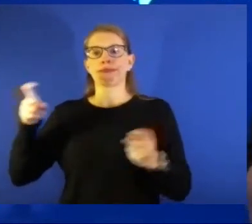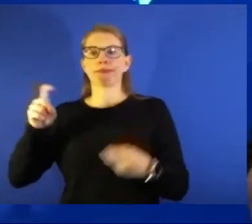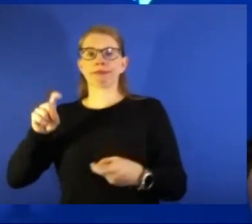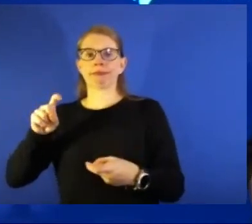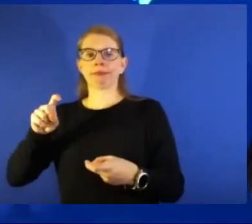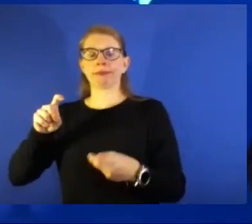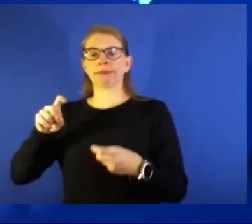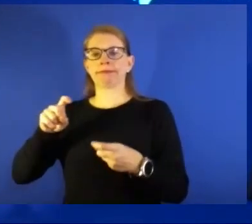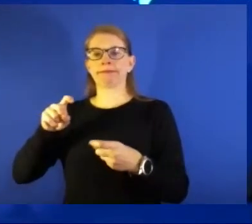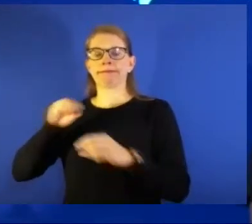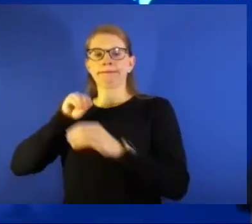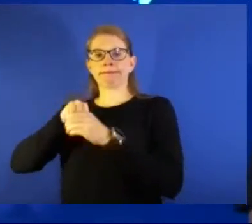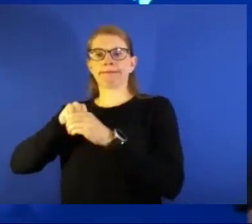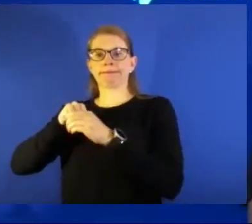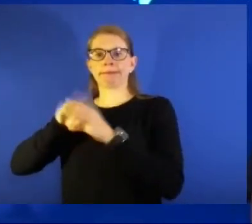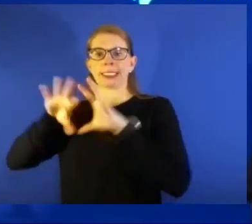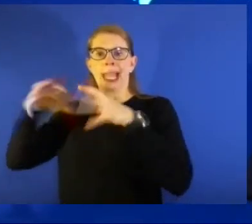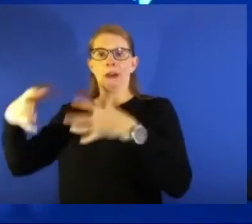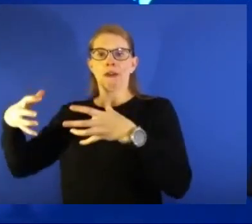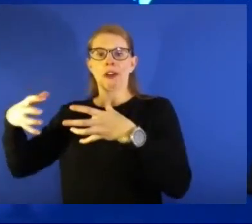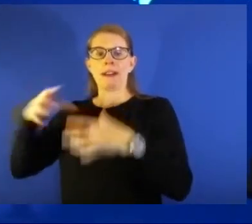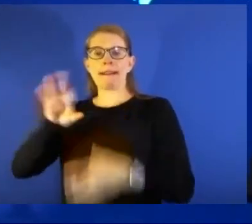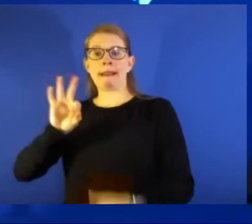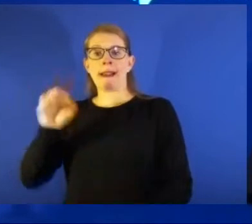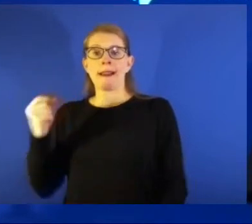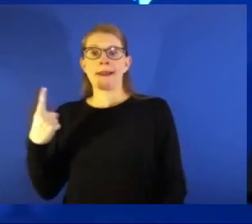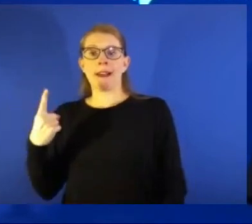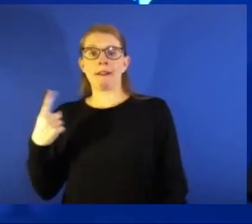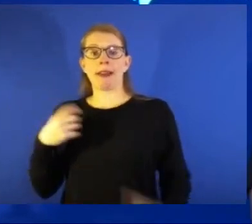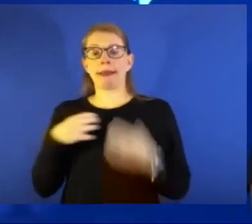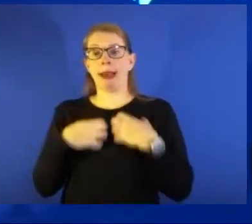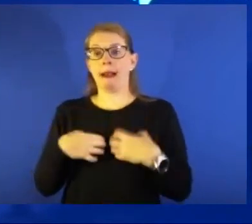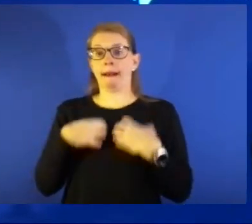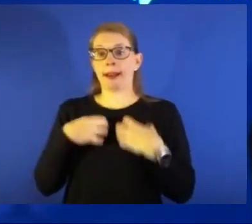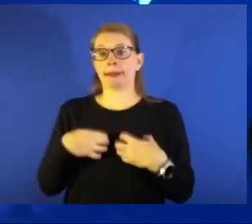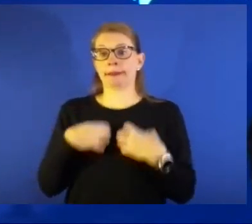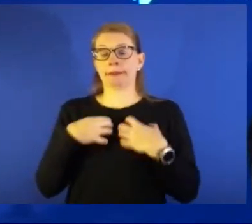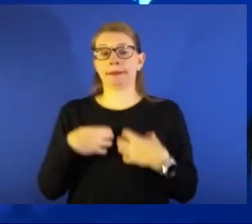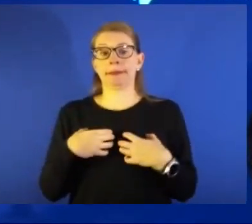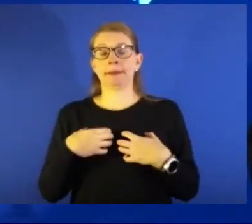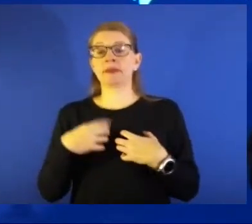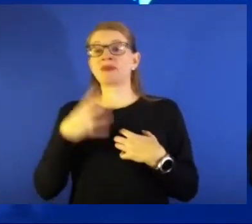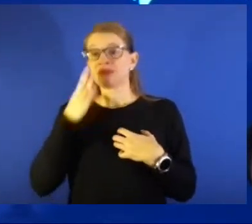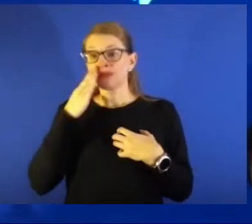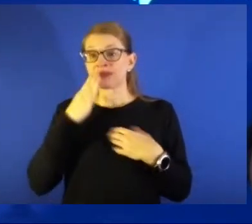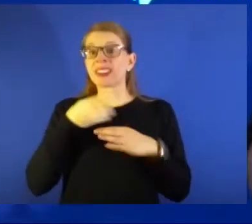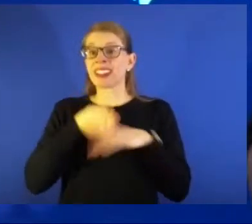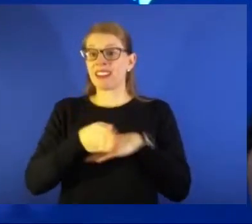category of 9/11 lung, where we had that post 9/11